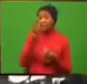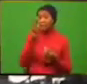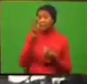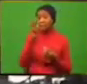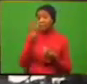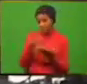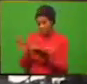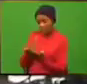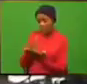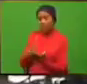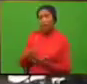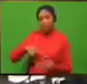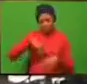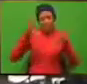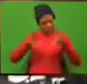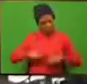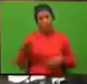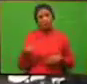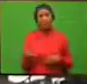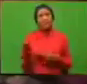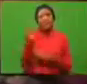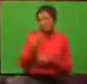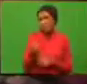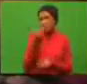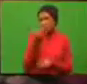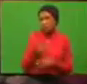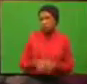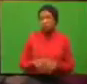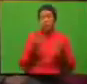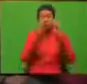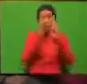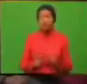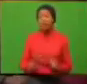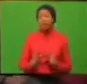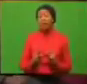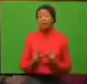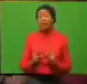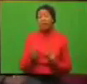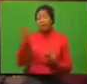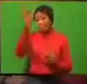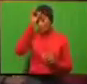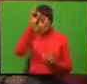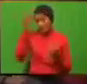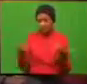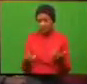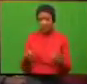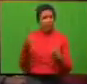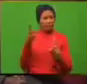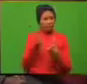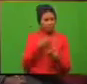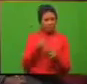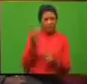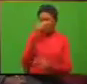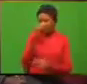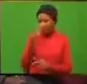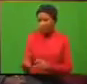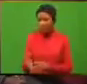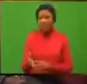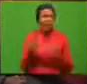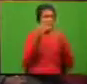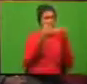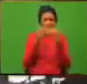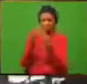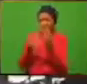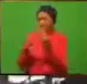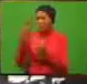more South Africans at a cheaper price. Specialized policing units to fight violent crime and the construction